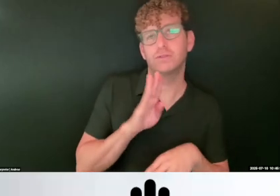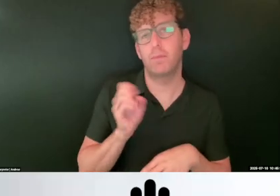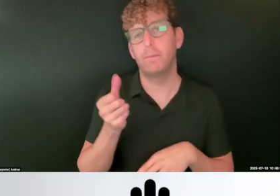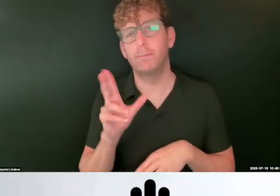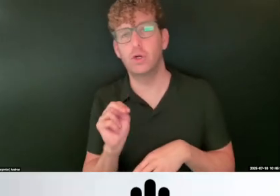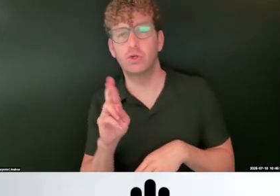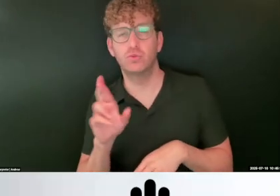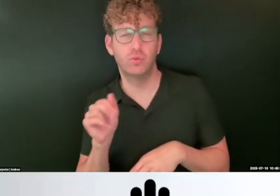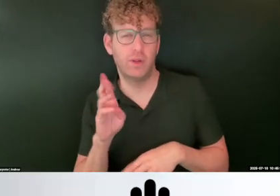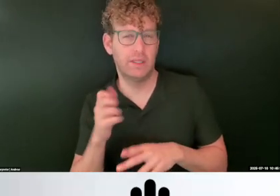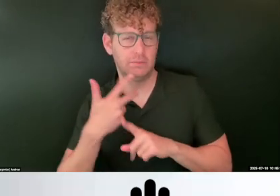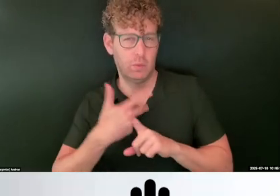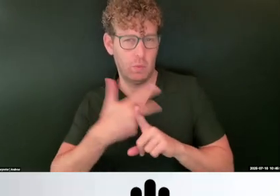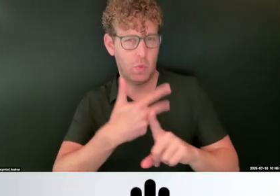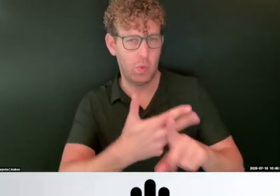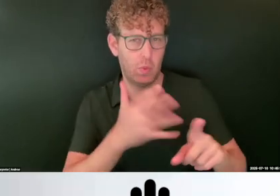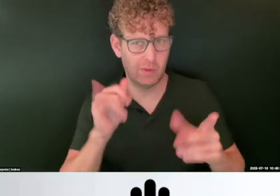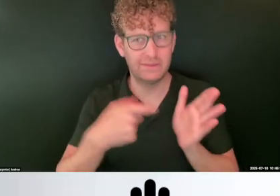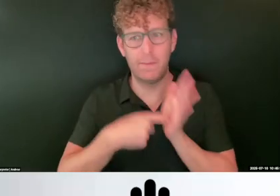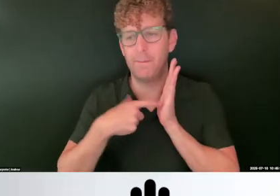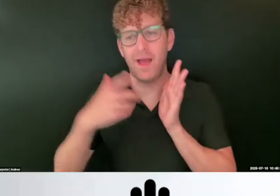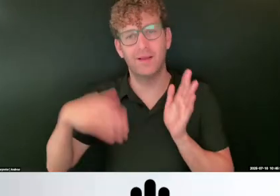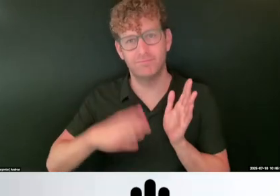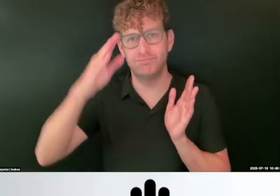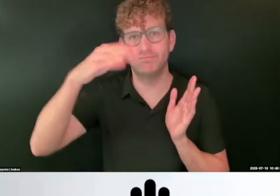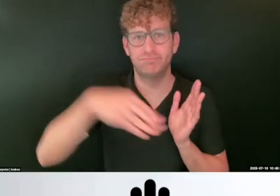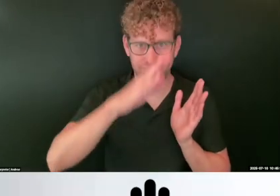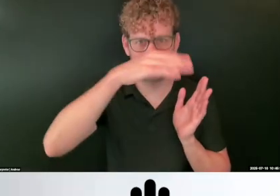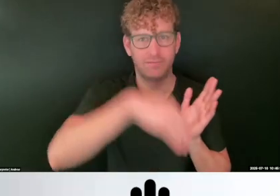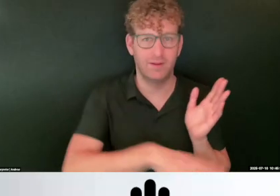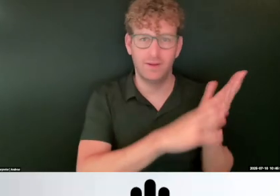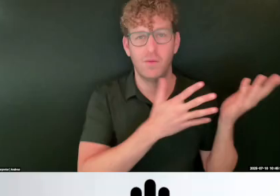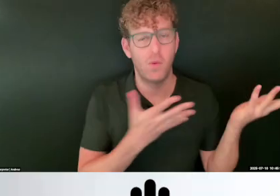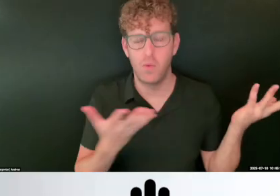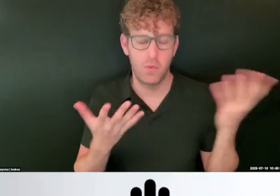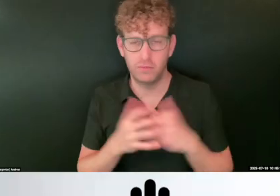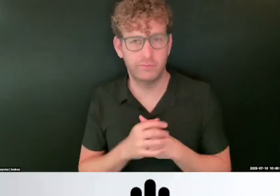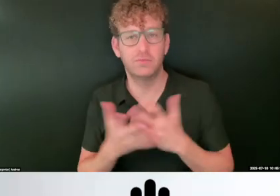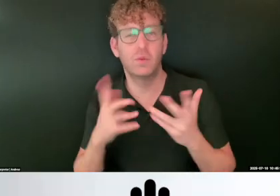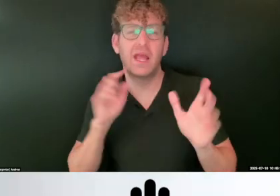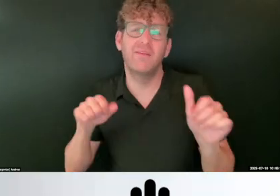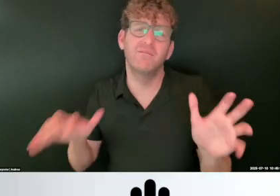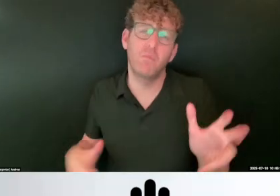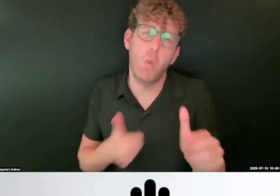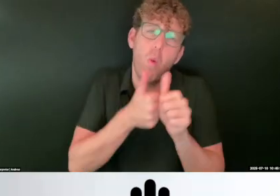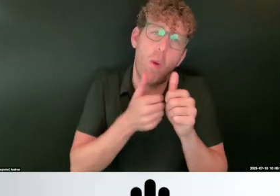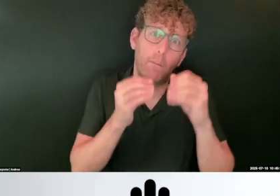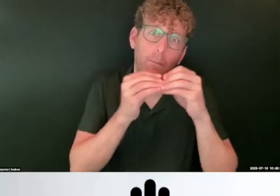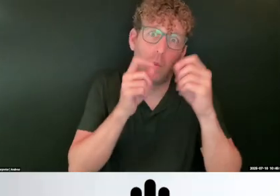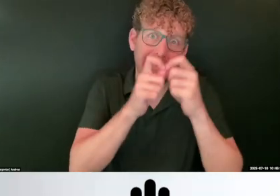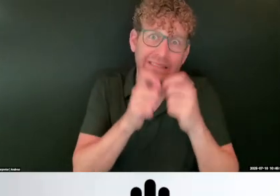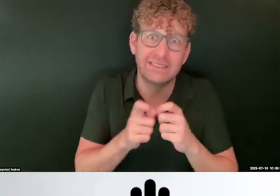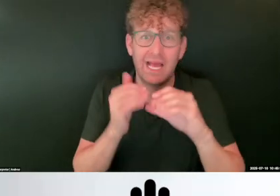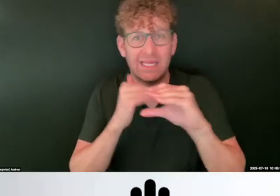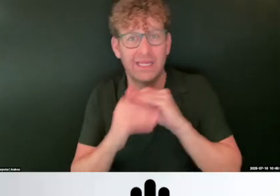follow up with more detail in email if you'd like. But I hope that answers your question. Yeah, thank you. And yeah,